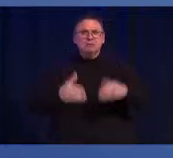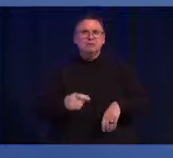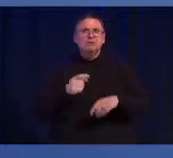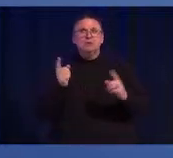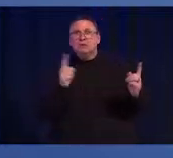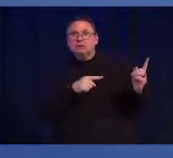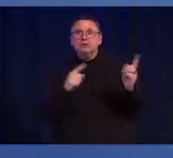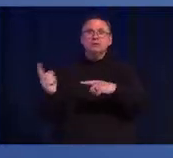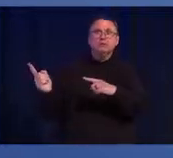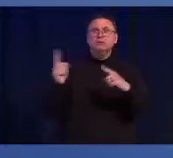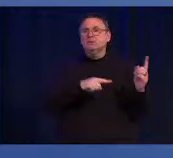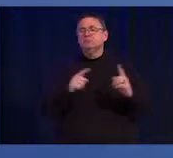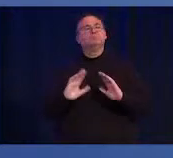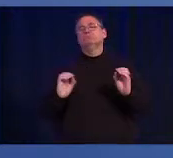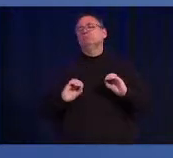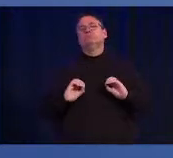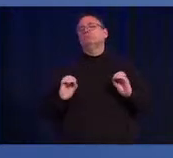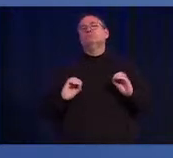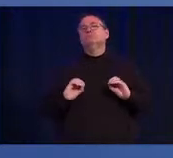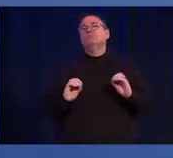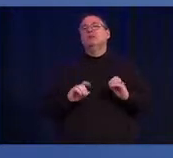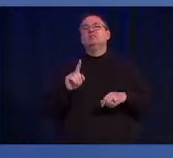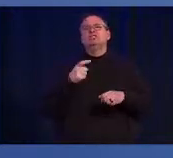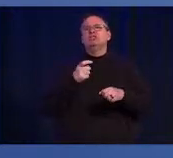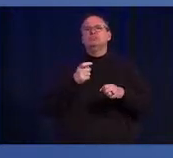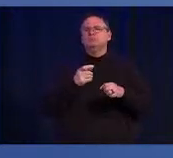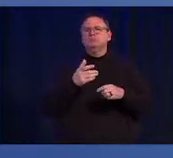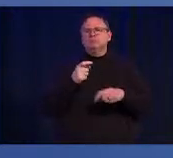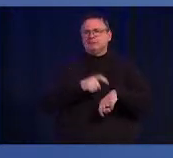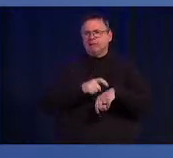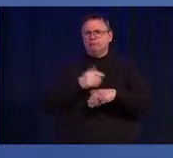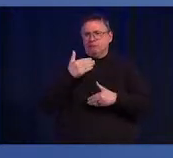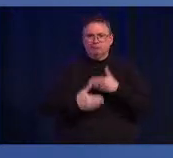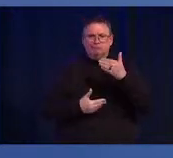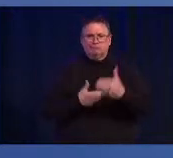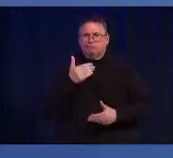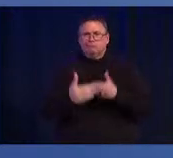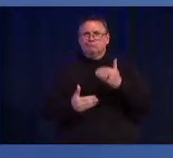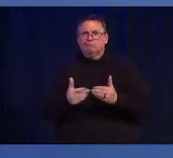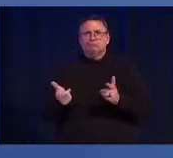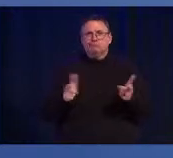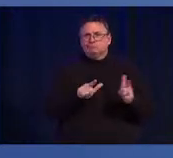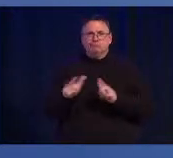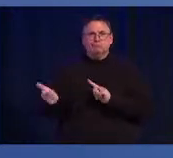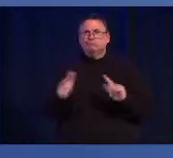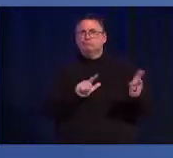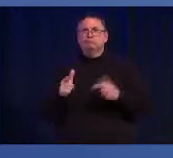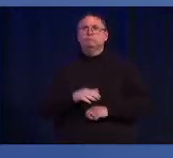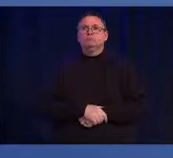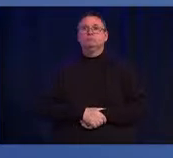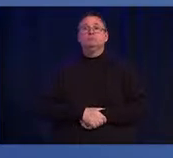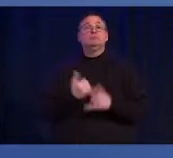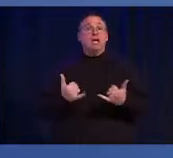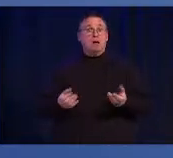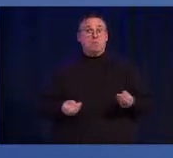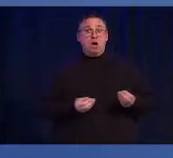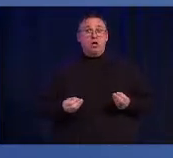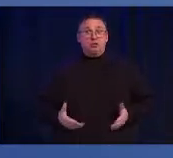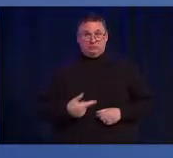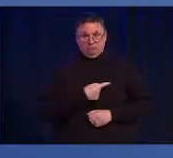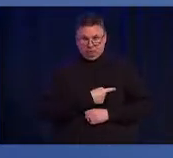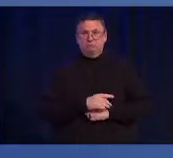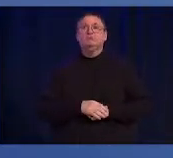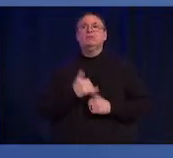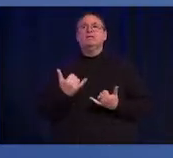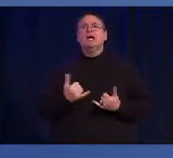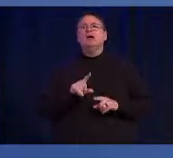single topic so we can cover as many voter questions as possible. As the moderator, I have the discretion to ask a follow-up question, if